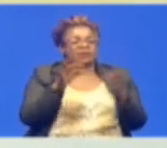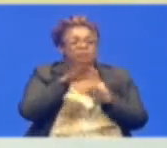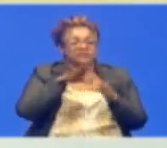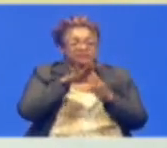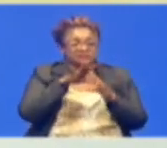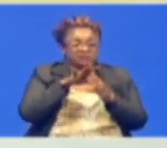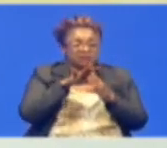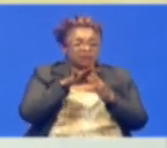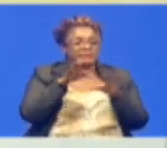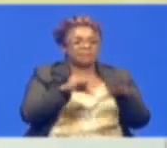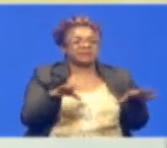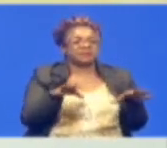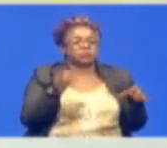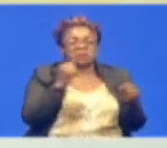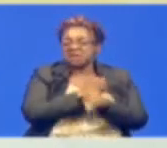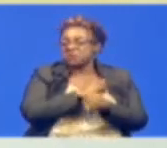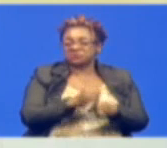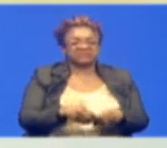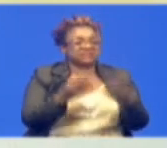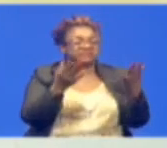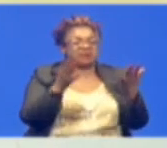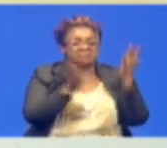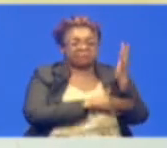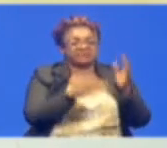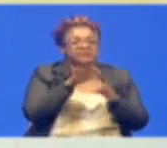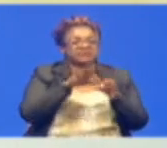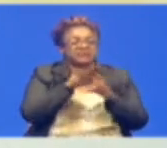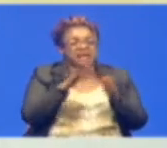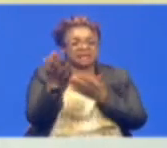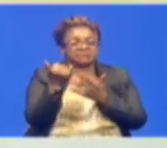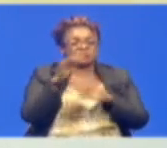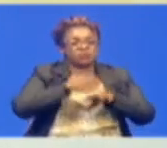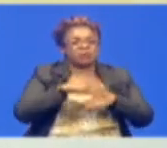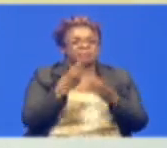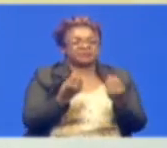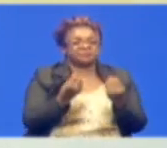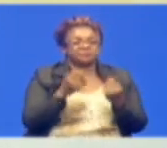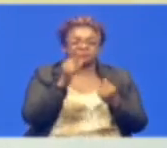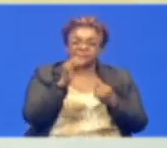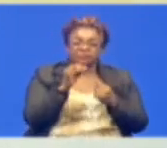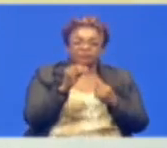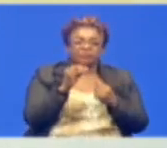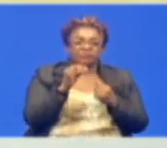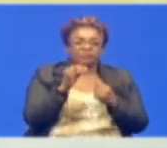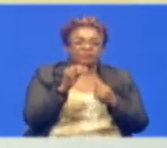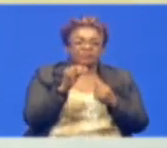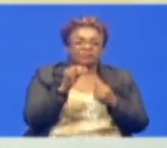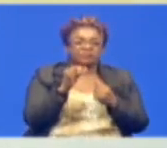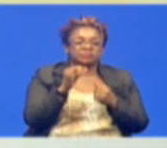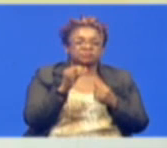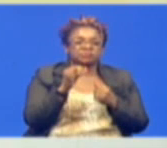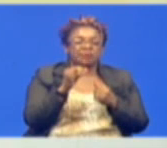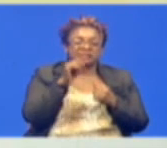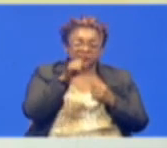market. You cannot release bad tea and expect good money. So a tea tester